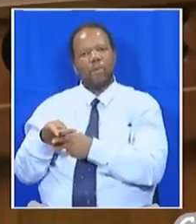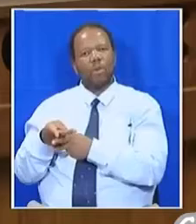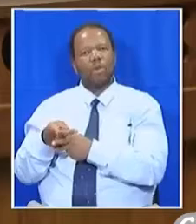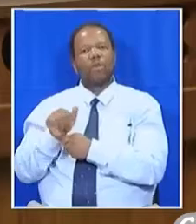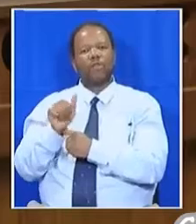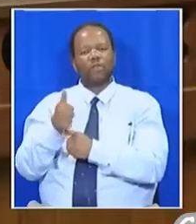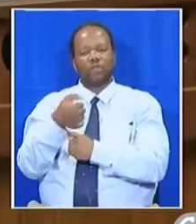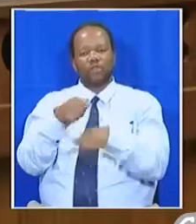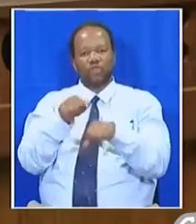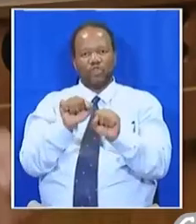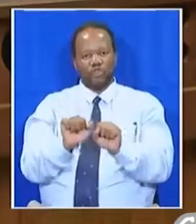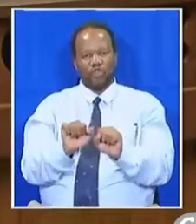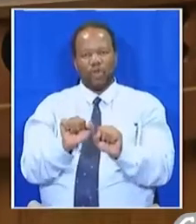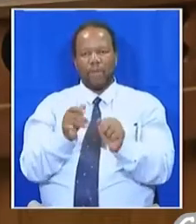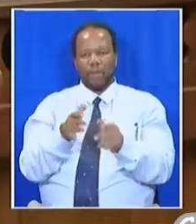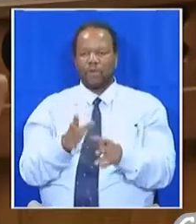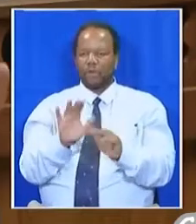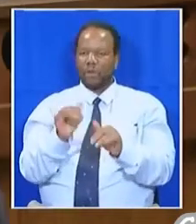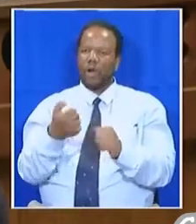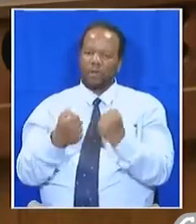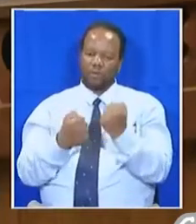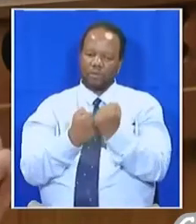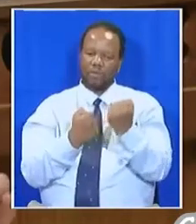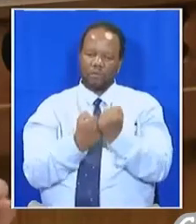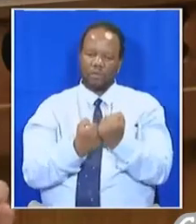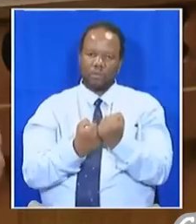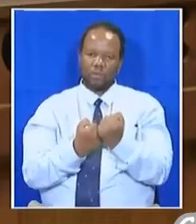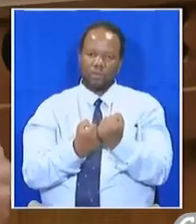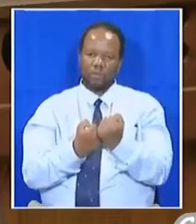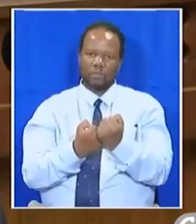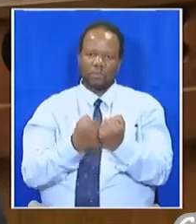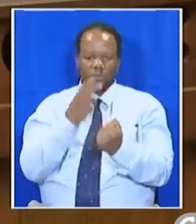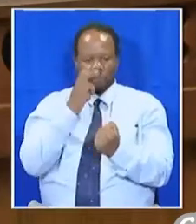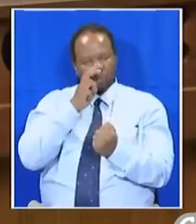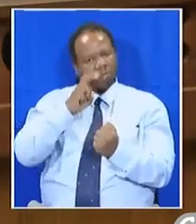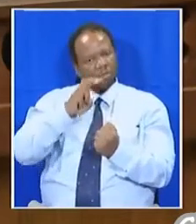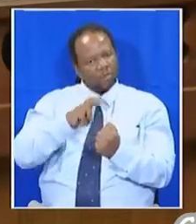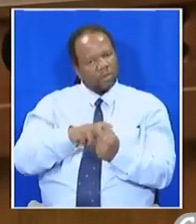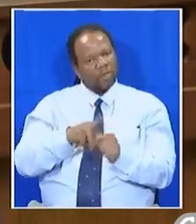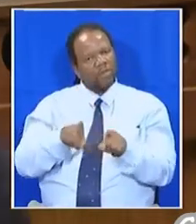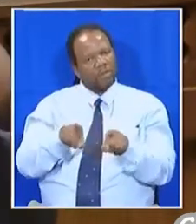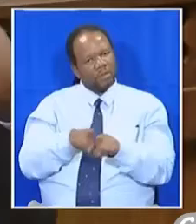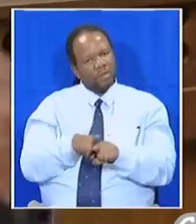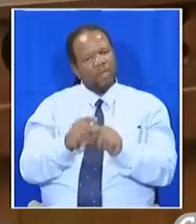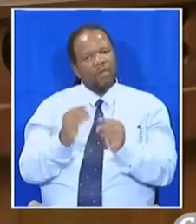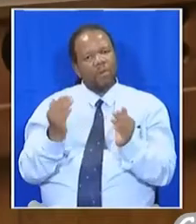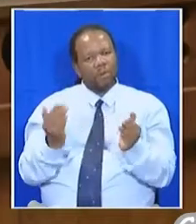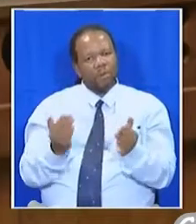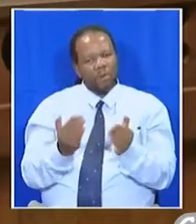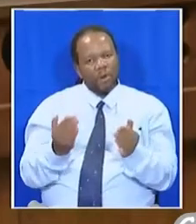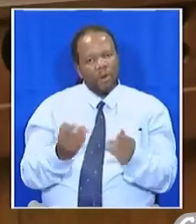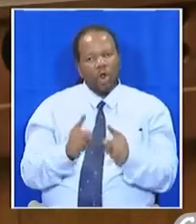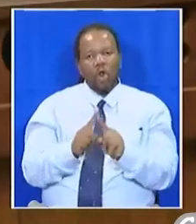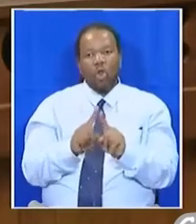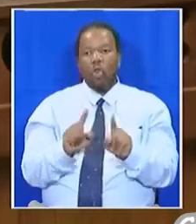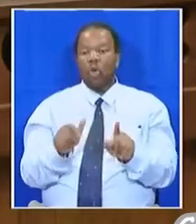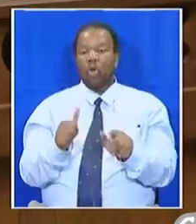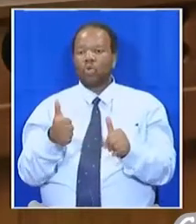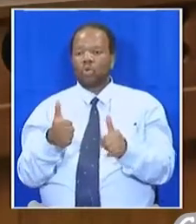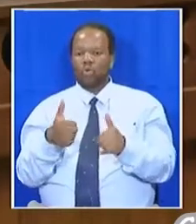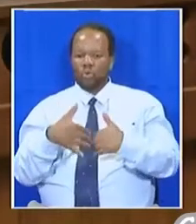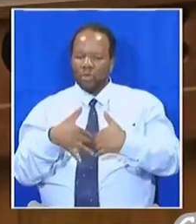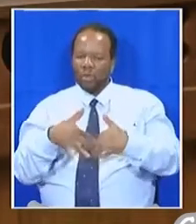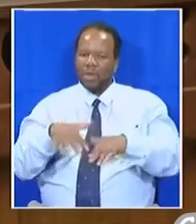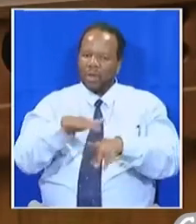expressed in this regard. We also need to be careful of engendering a climate of irresponsible borrowing